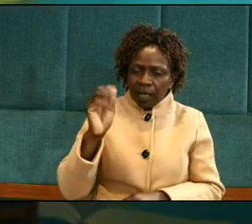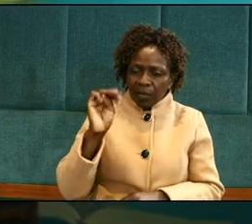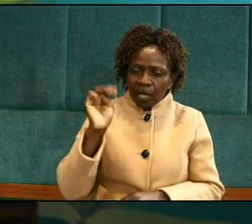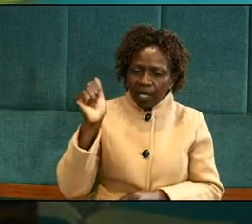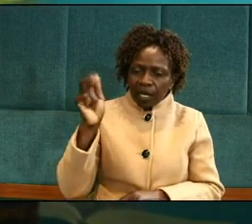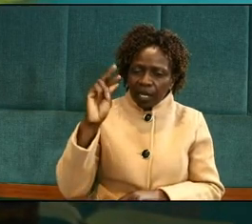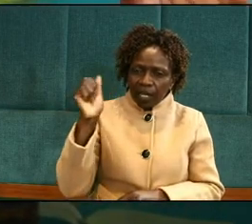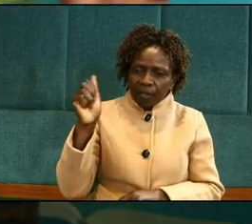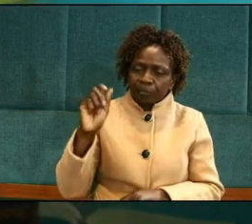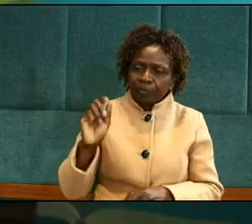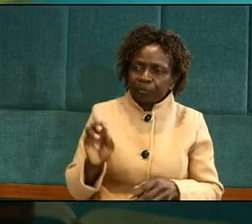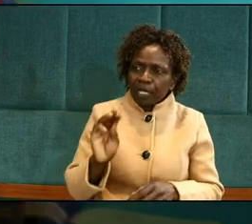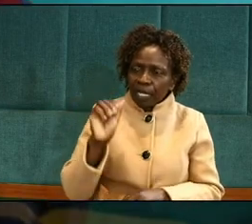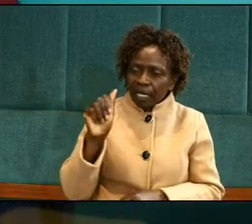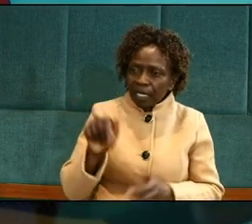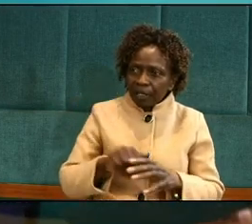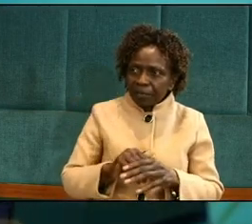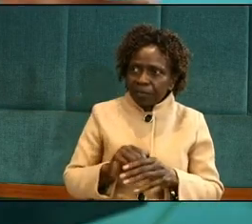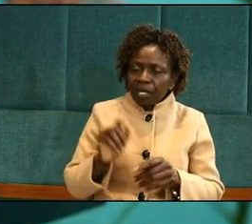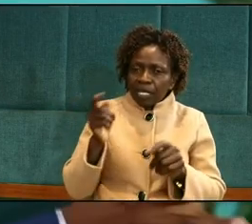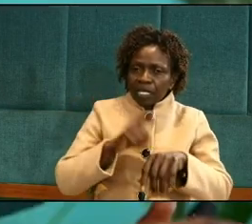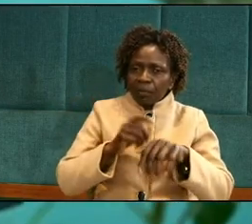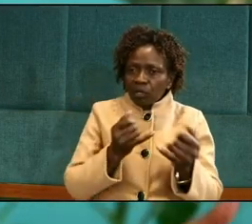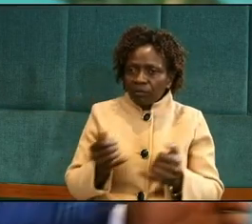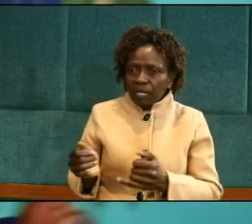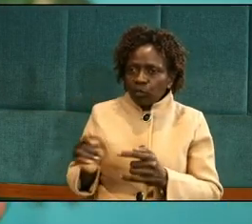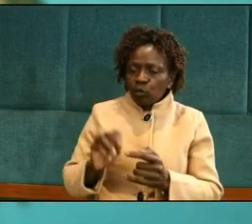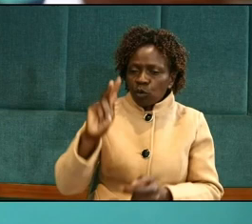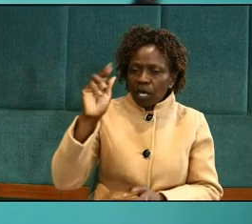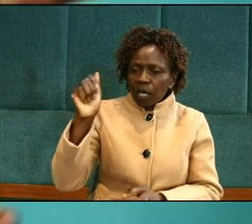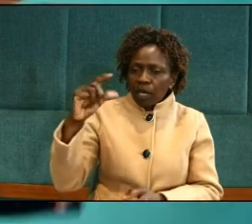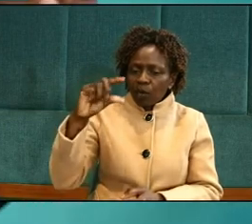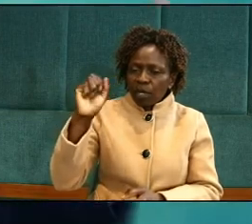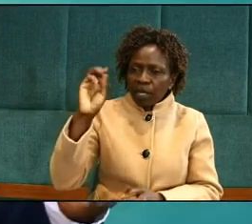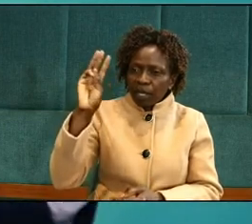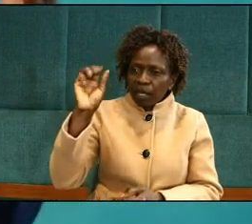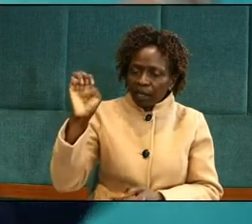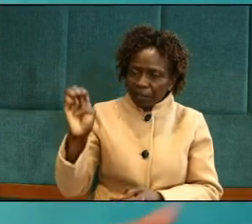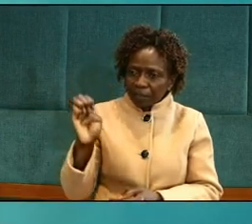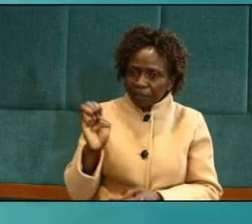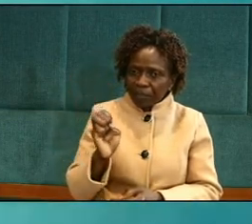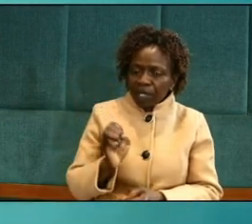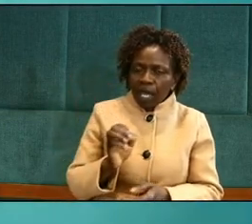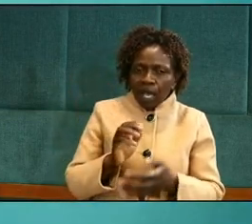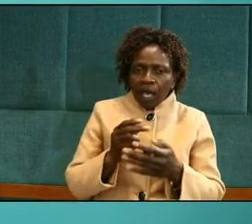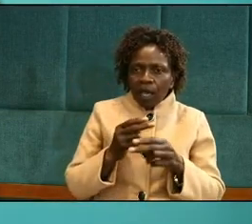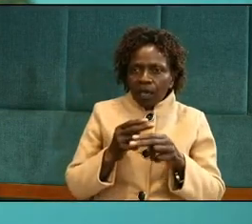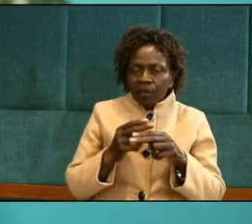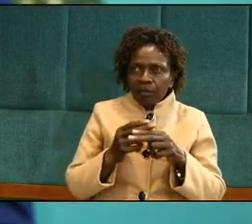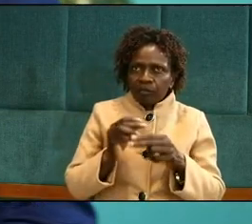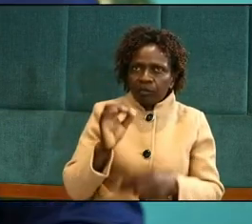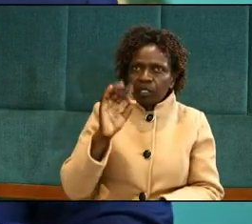Lusaka. And this time, we were invited to Kabwe, which is another town about 130 kilometers away